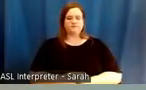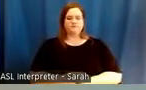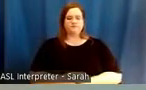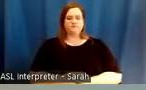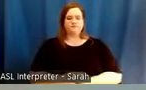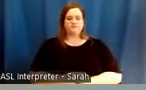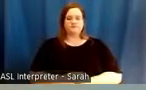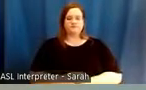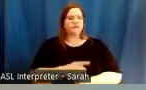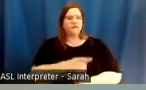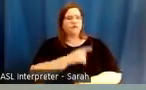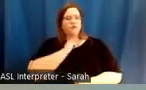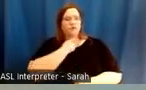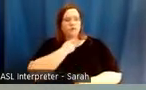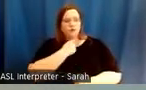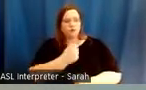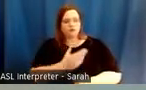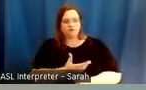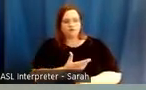Oh, you're muted.